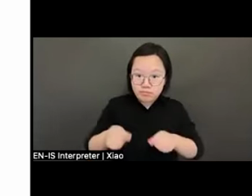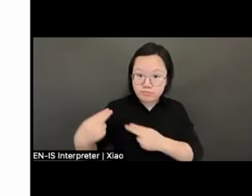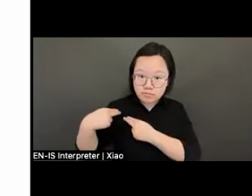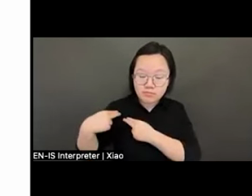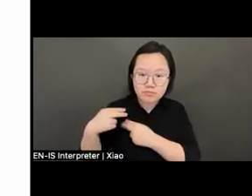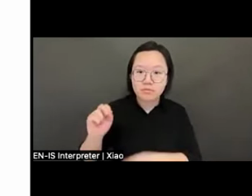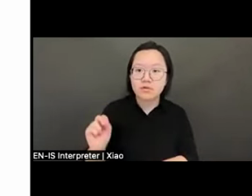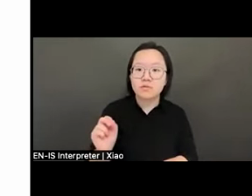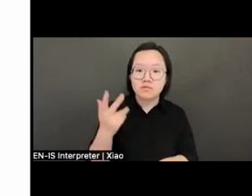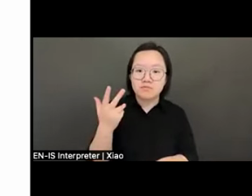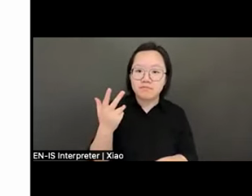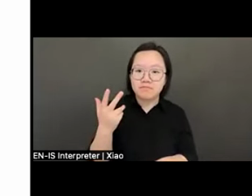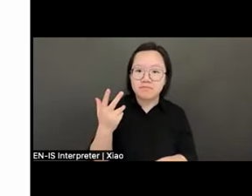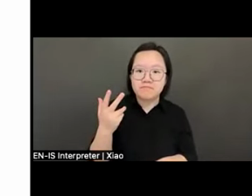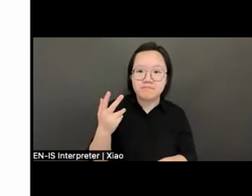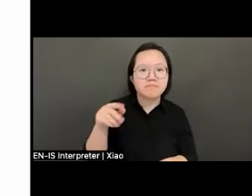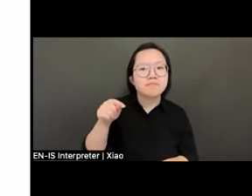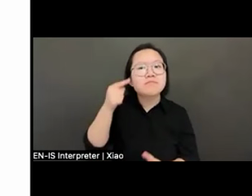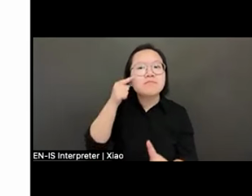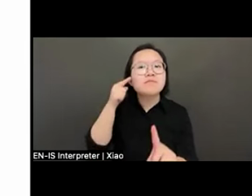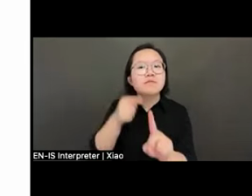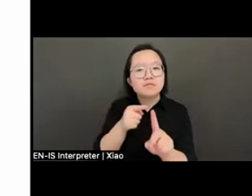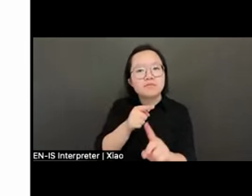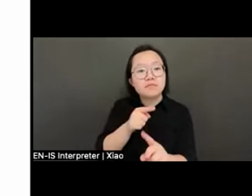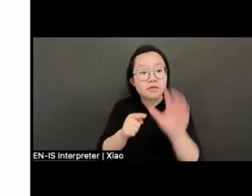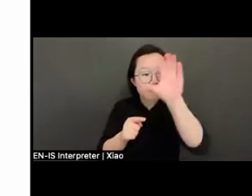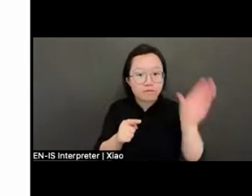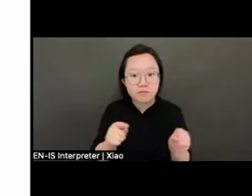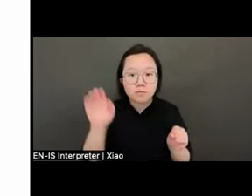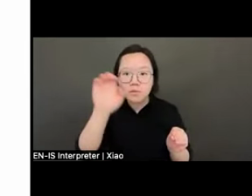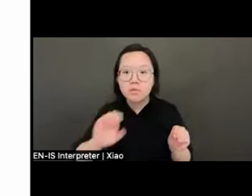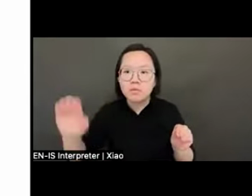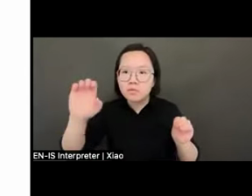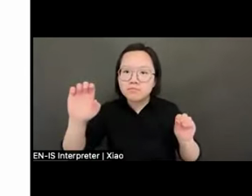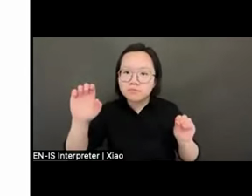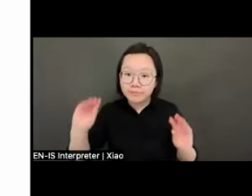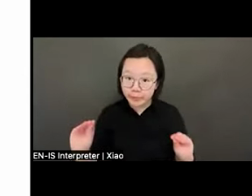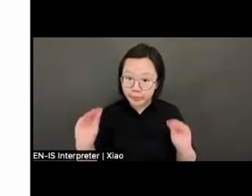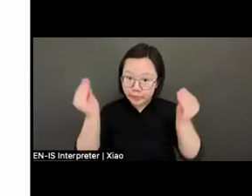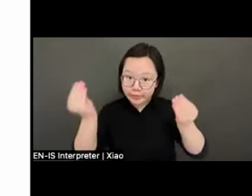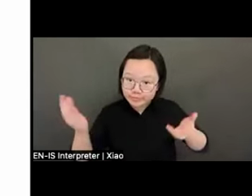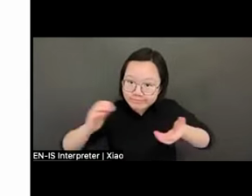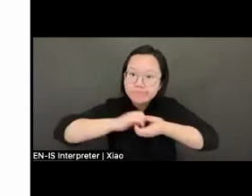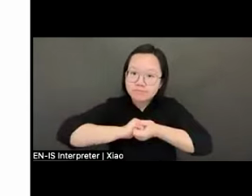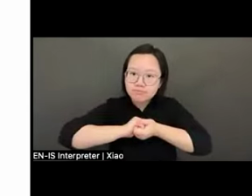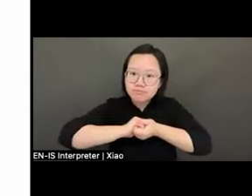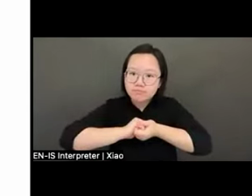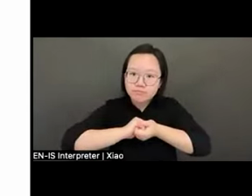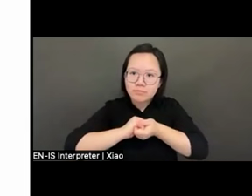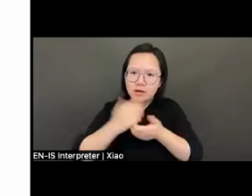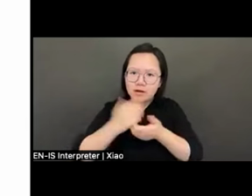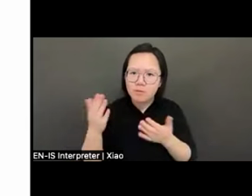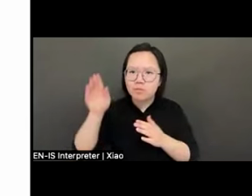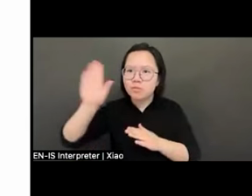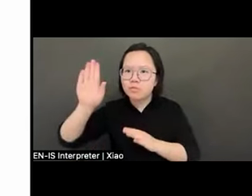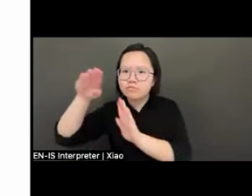and advocacy initiatives. And the grants are of 50,000 euros. And at the heart of the program, there